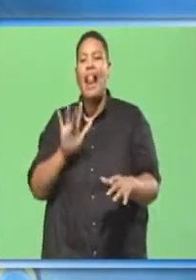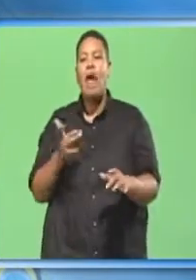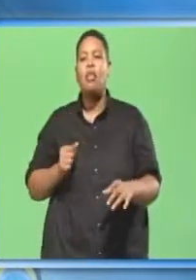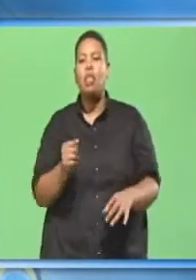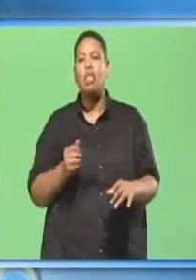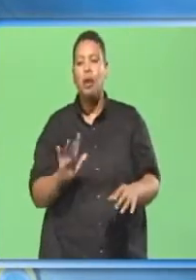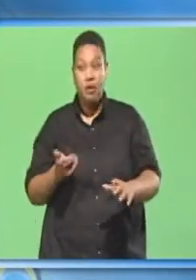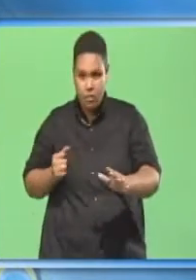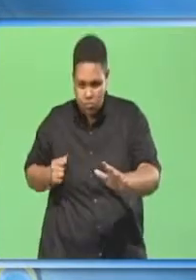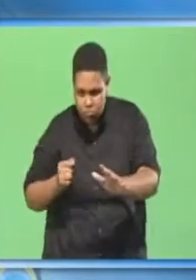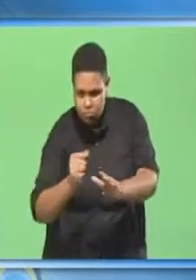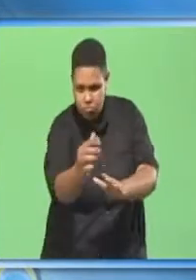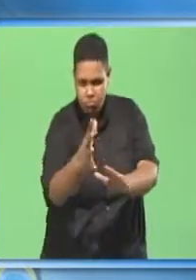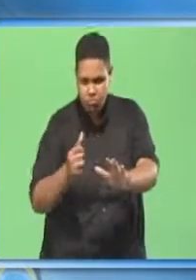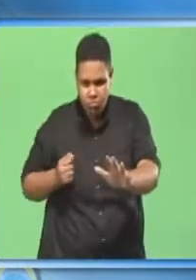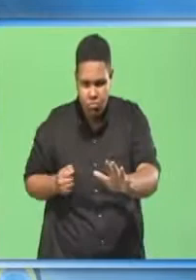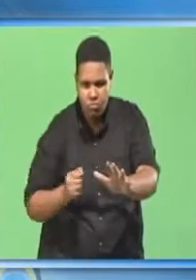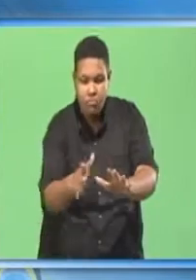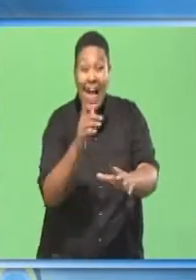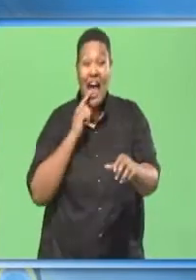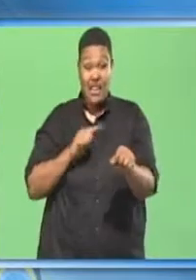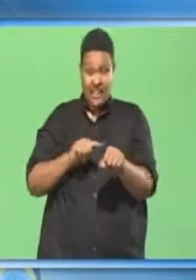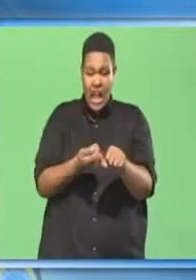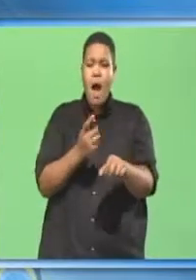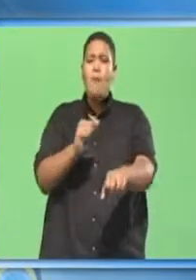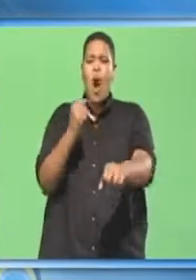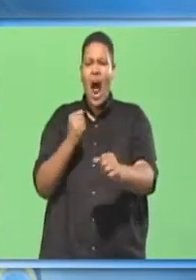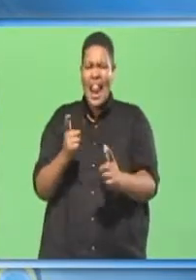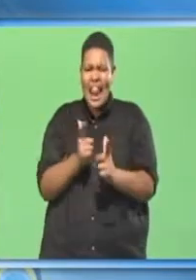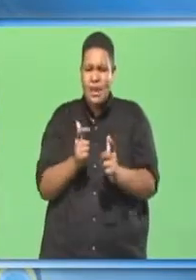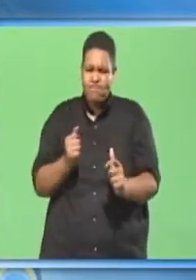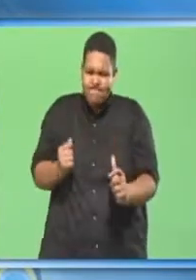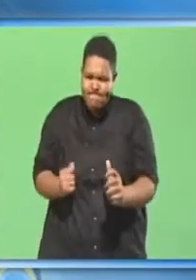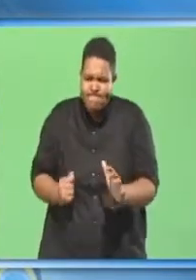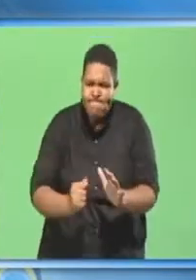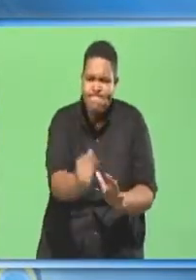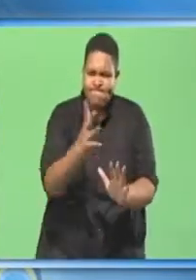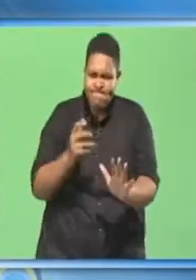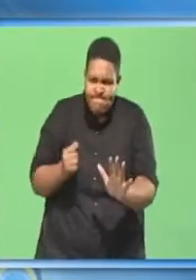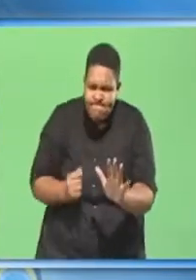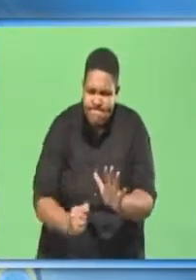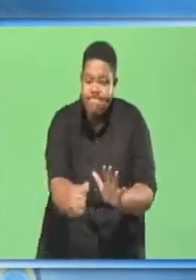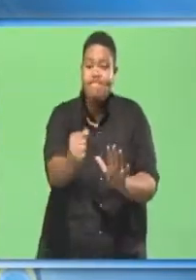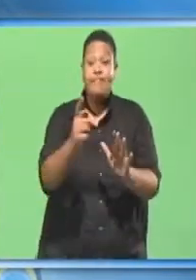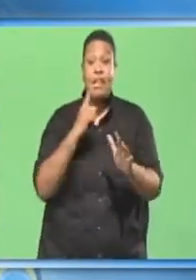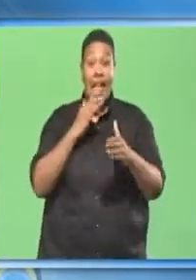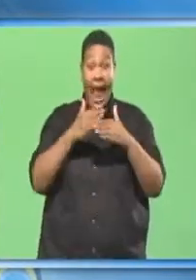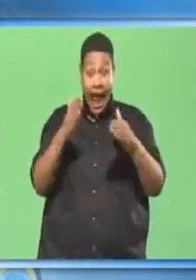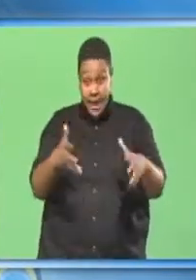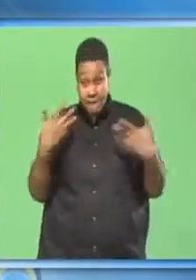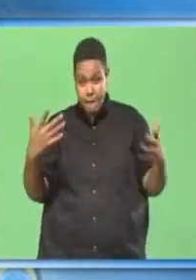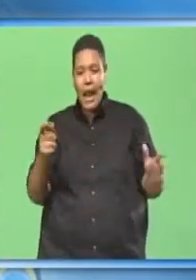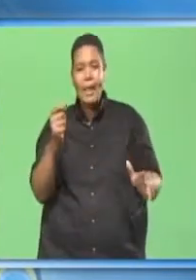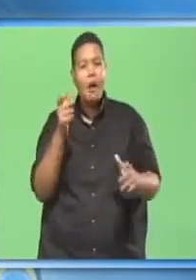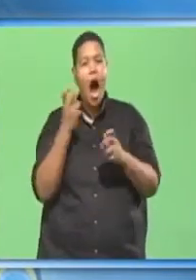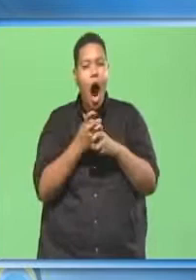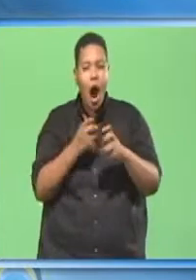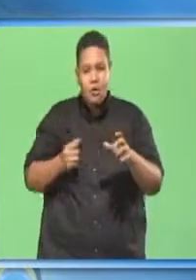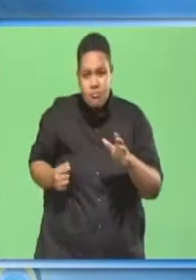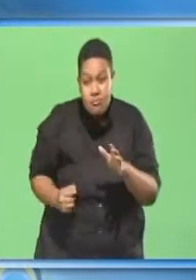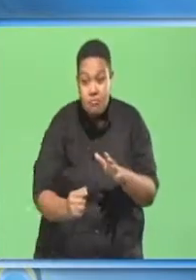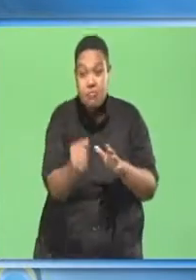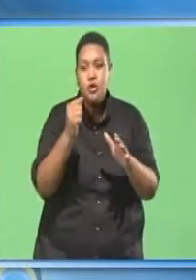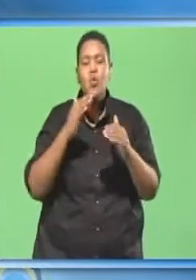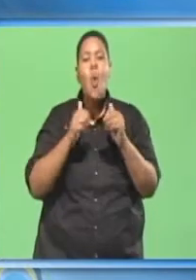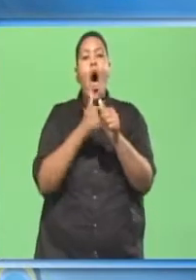a little harder on the toe at the beginning of the stroke and a little harder on the heel at the end of the stroke to avoid